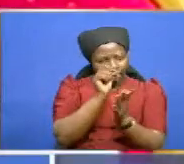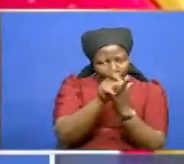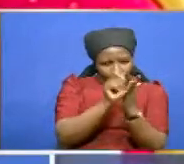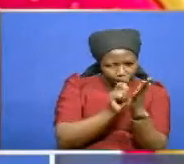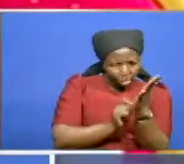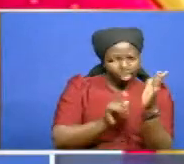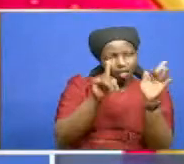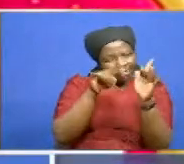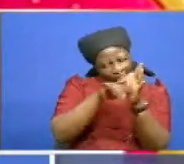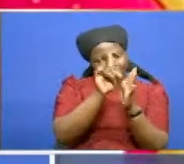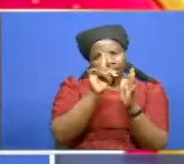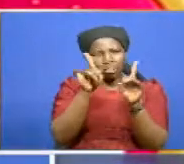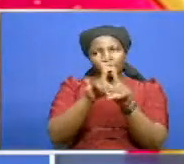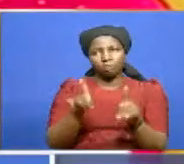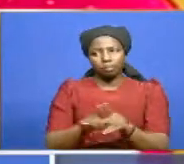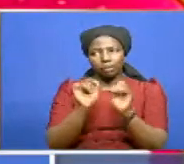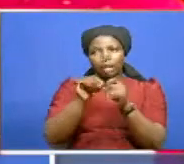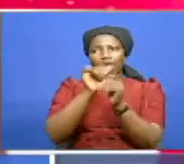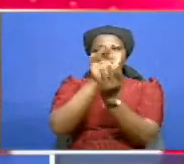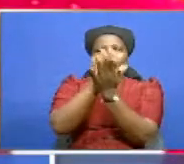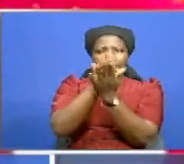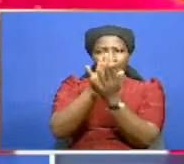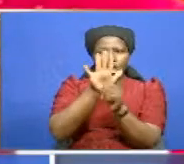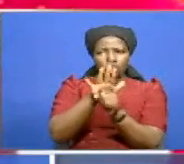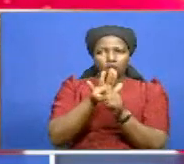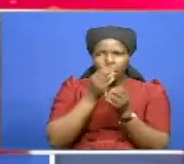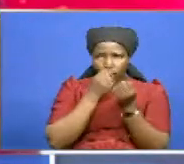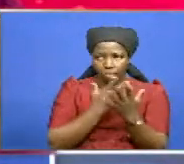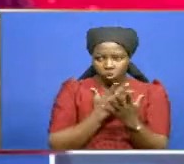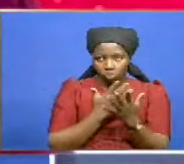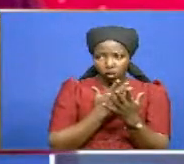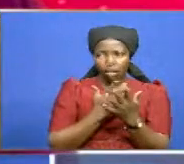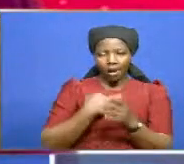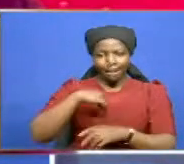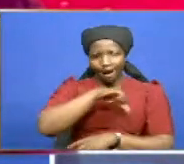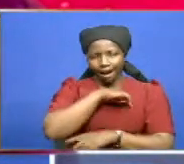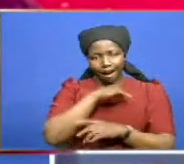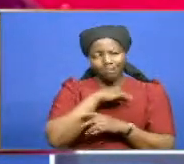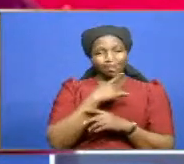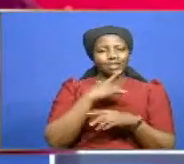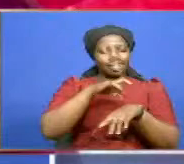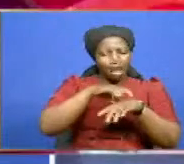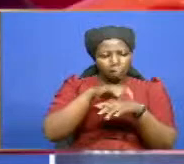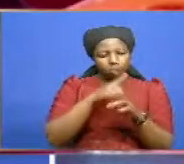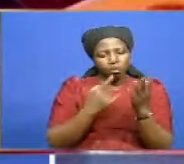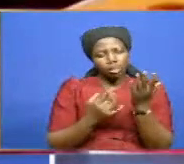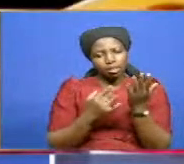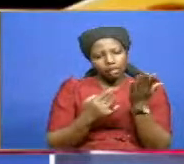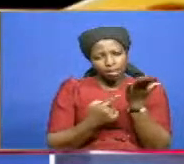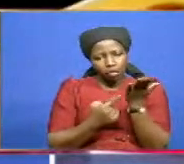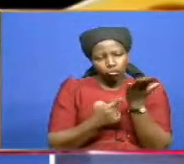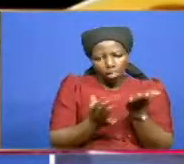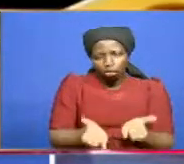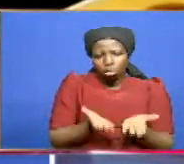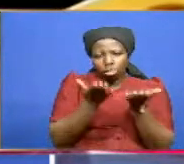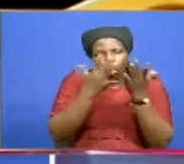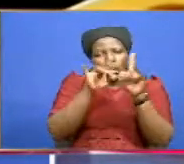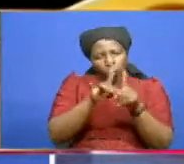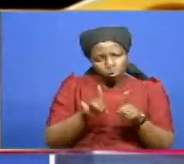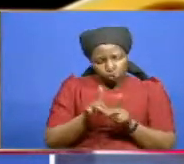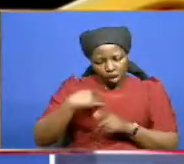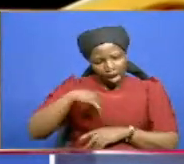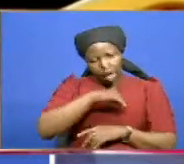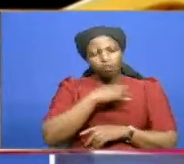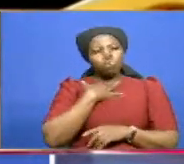library. You see, now the technology is advancing. We also need to be like other people. I'm now used to all it. By the